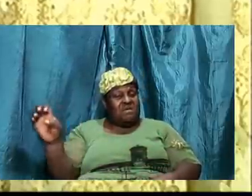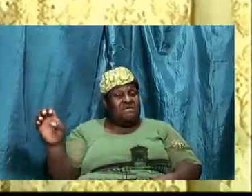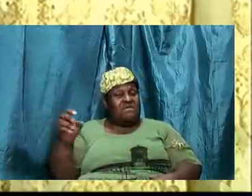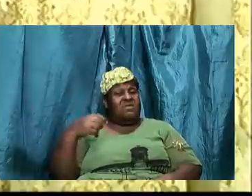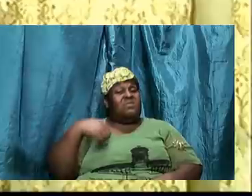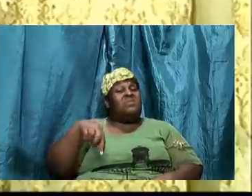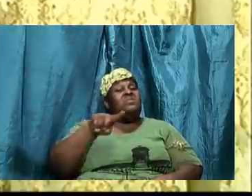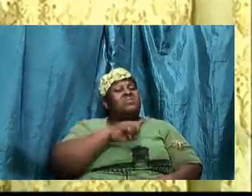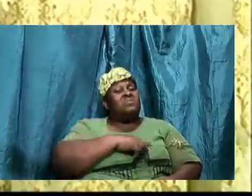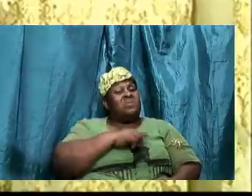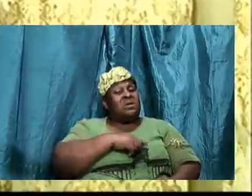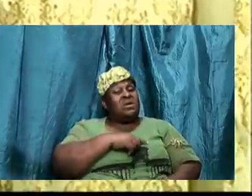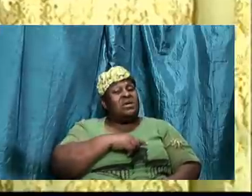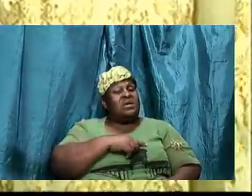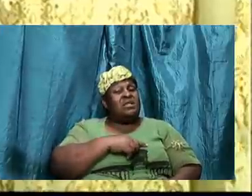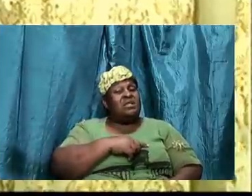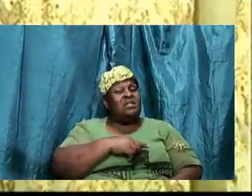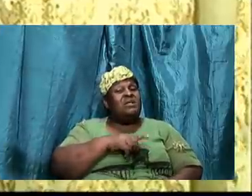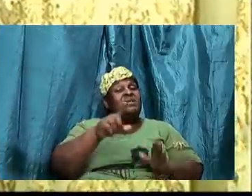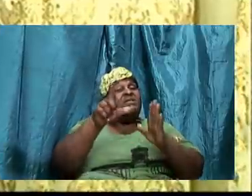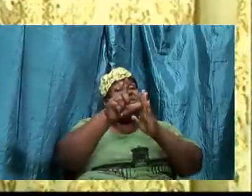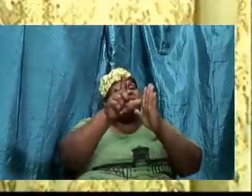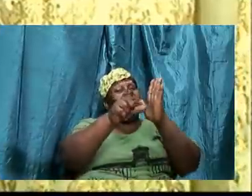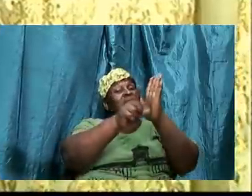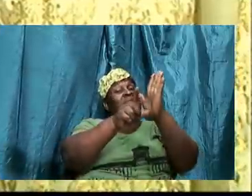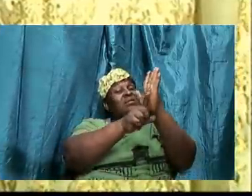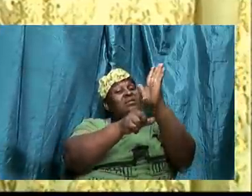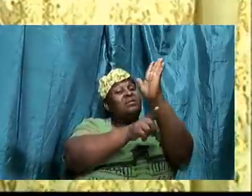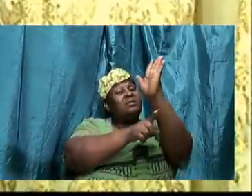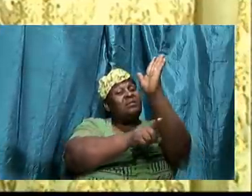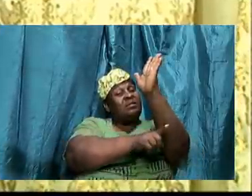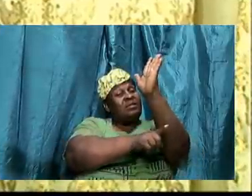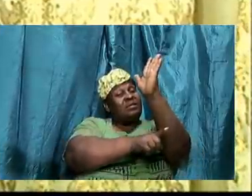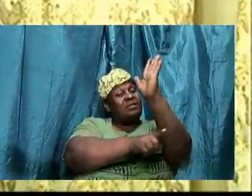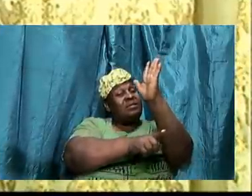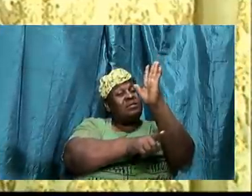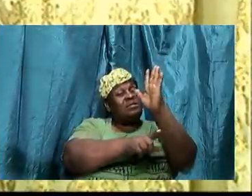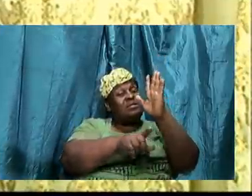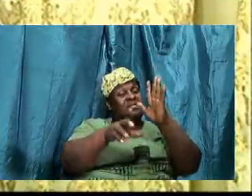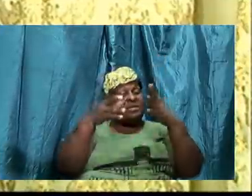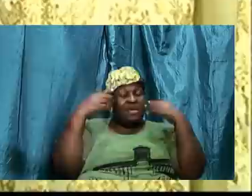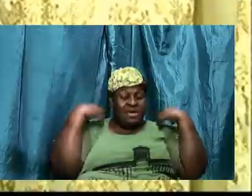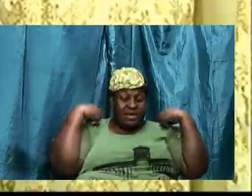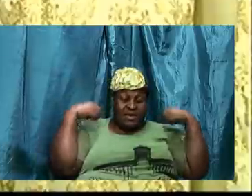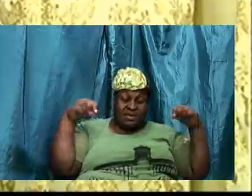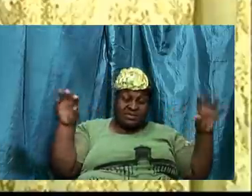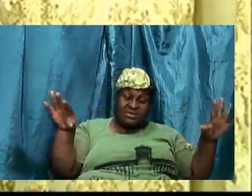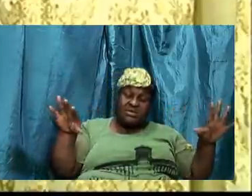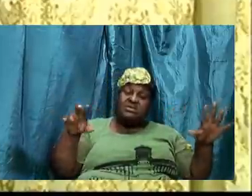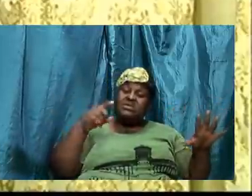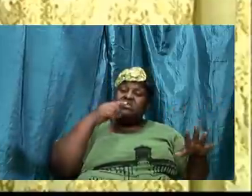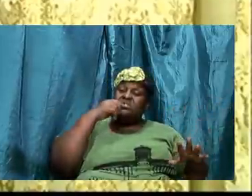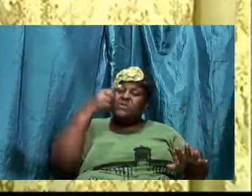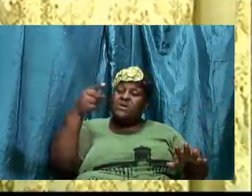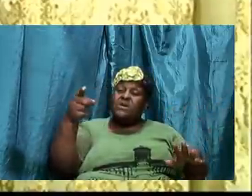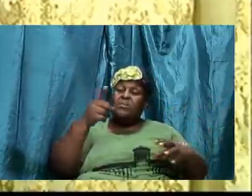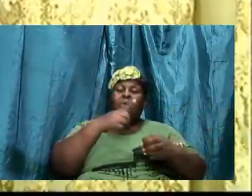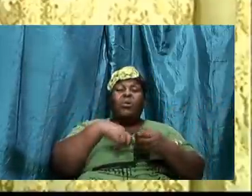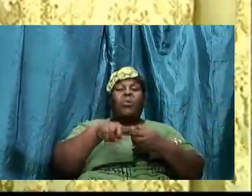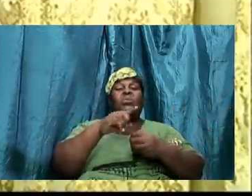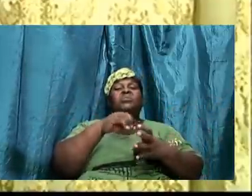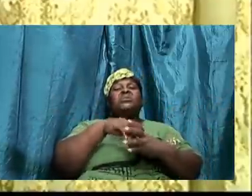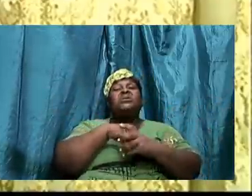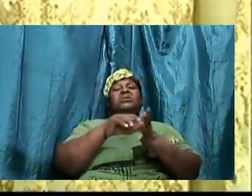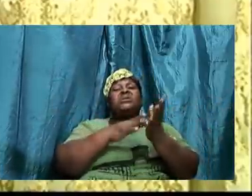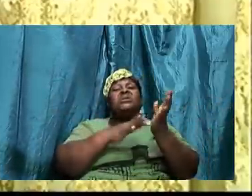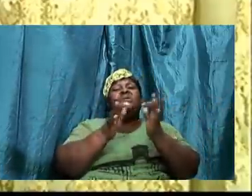will list the angels that are mentioned in the Bible, because it is